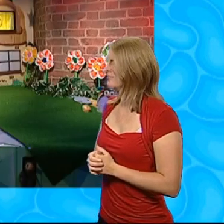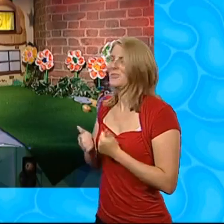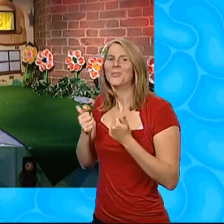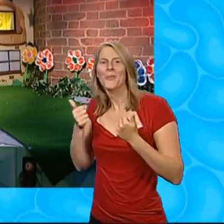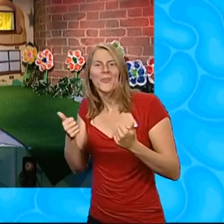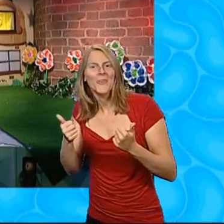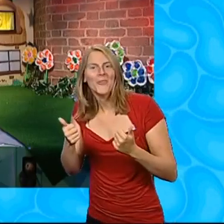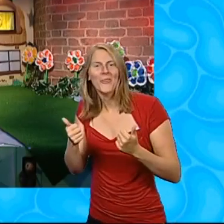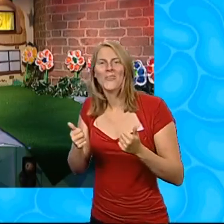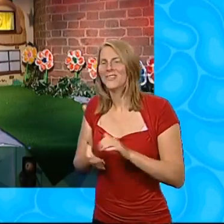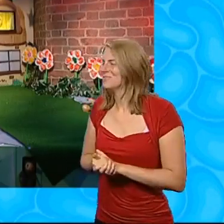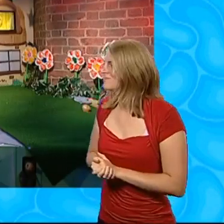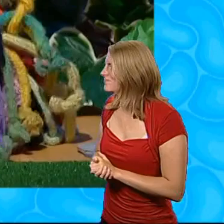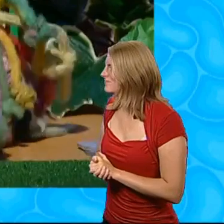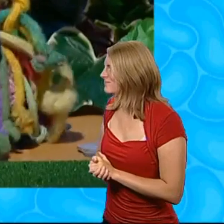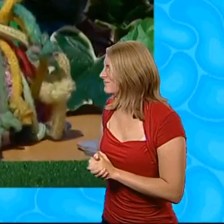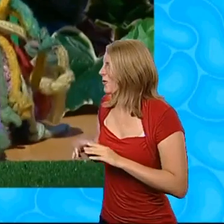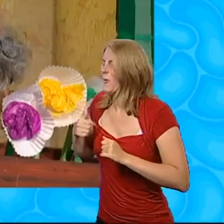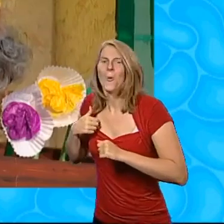And a quick toodaloo from